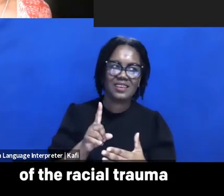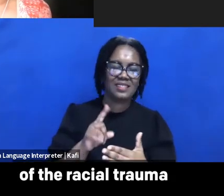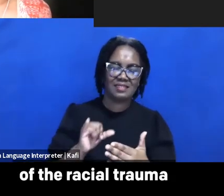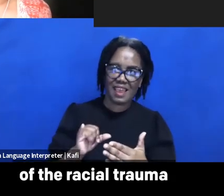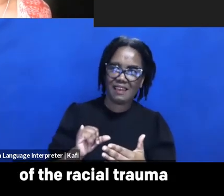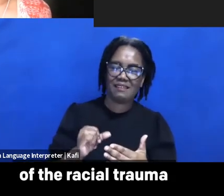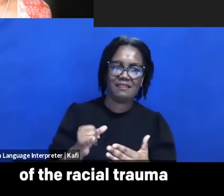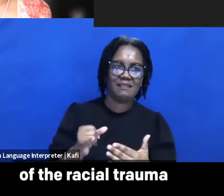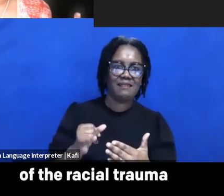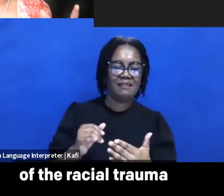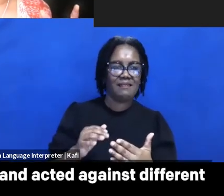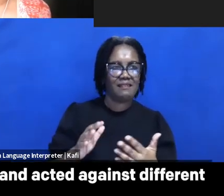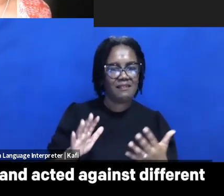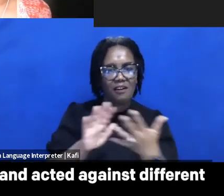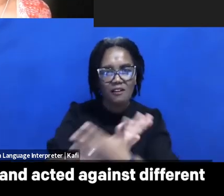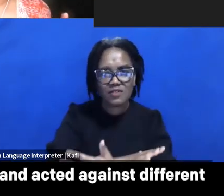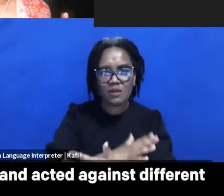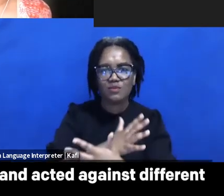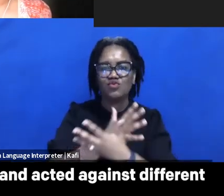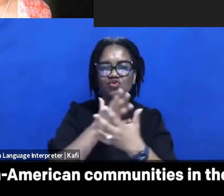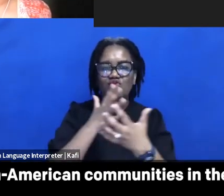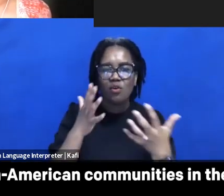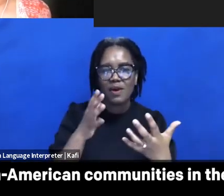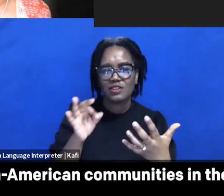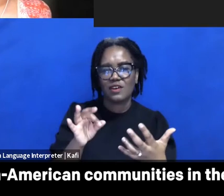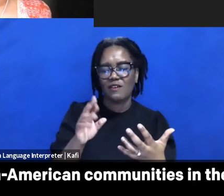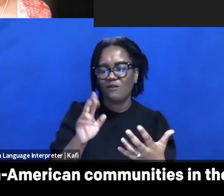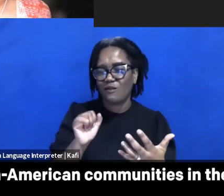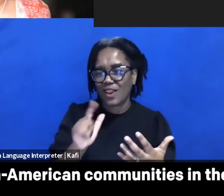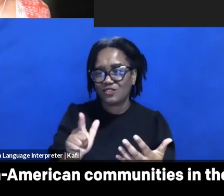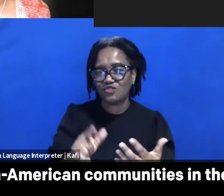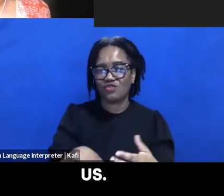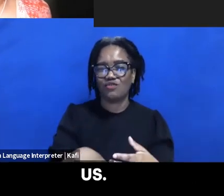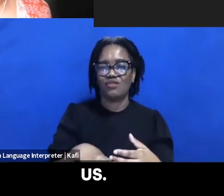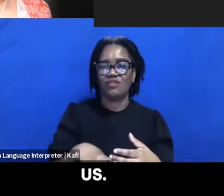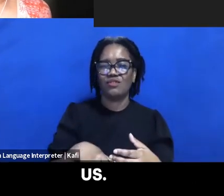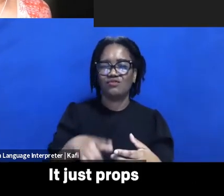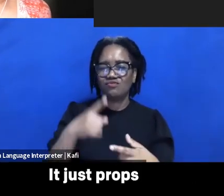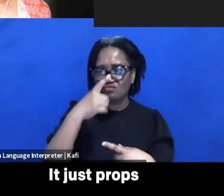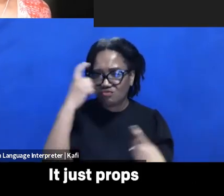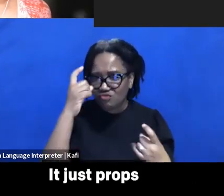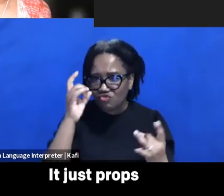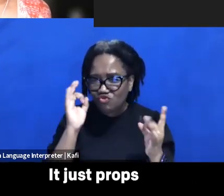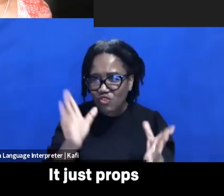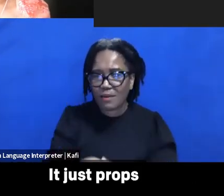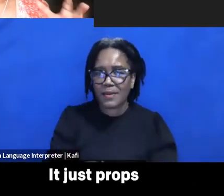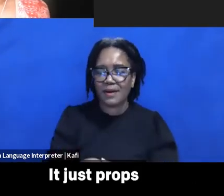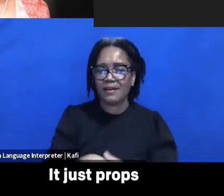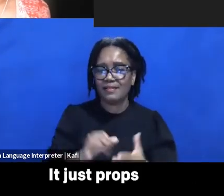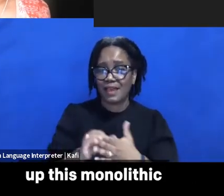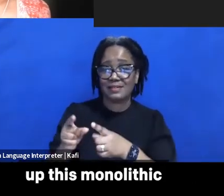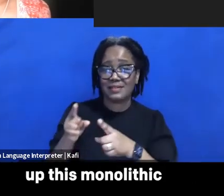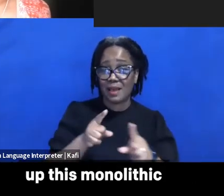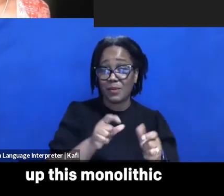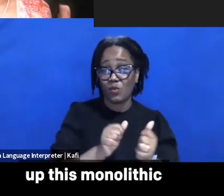the racial trauma enacted against different Asian American communities in the US. It just